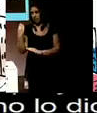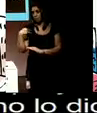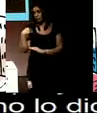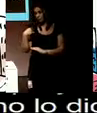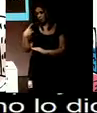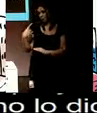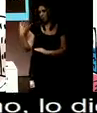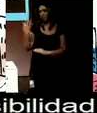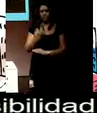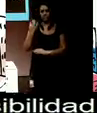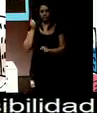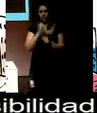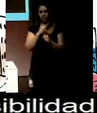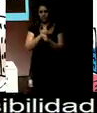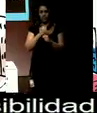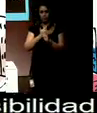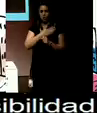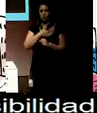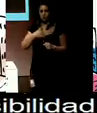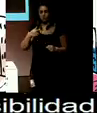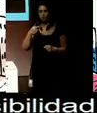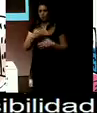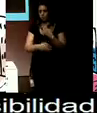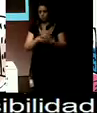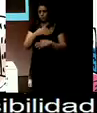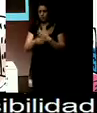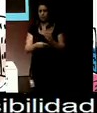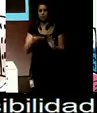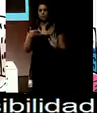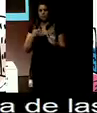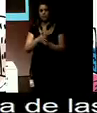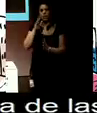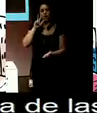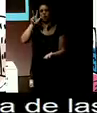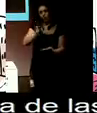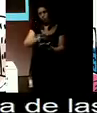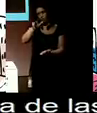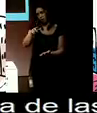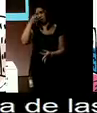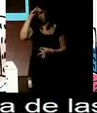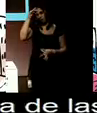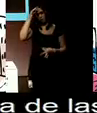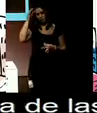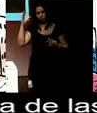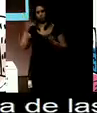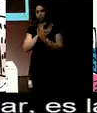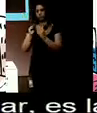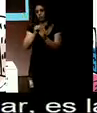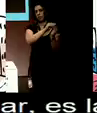rules. It's one of the tasks that we would like to afford.